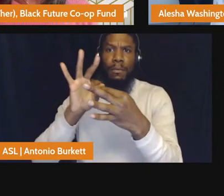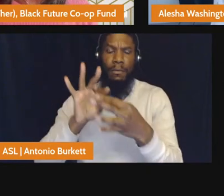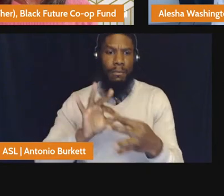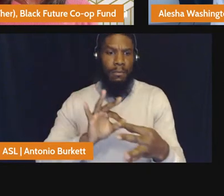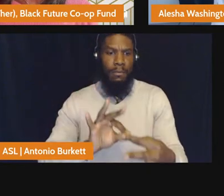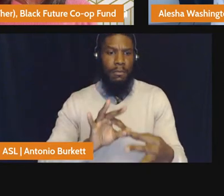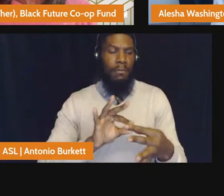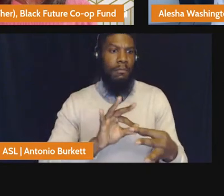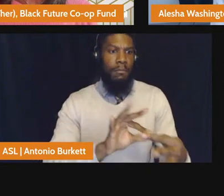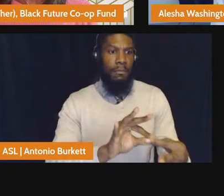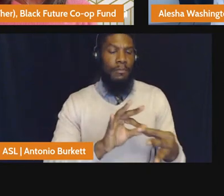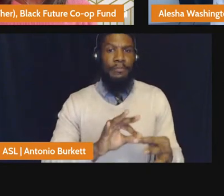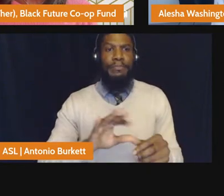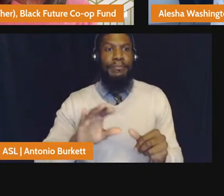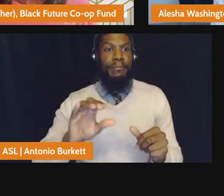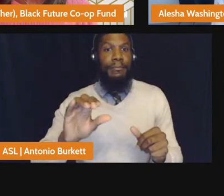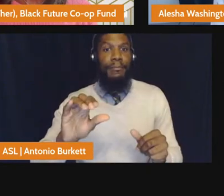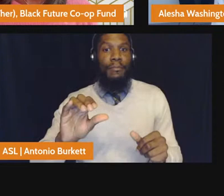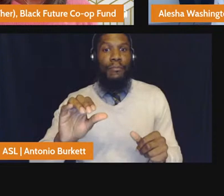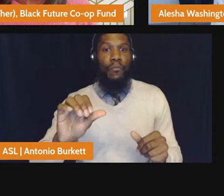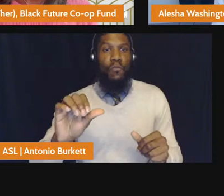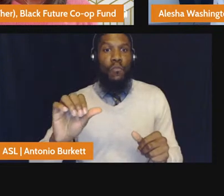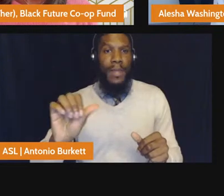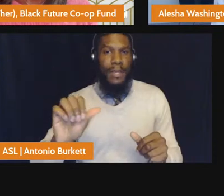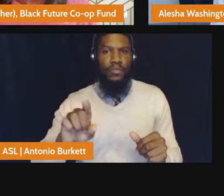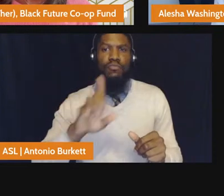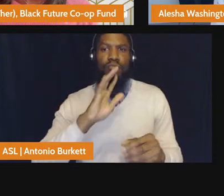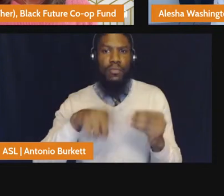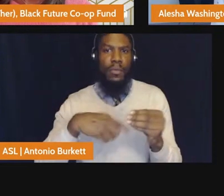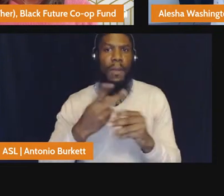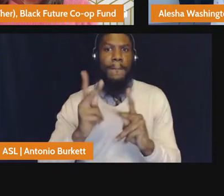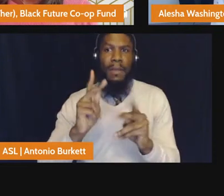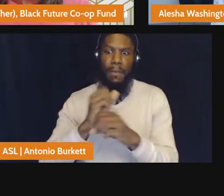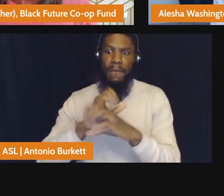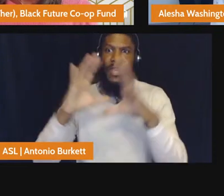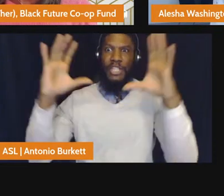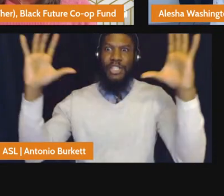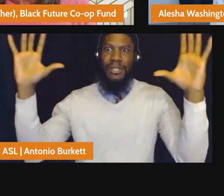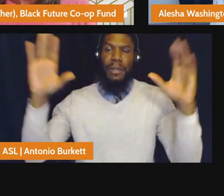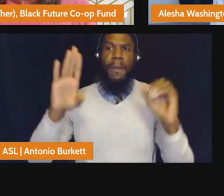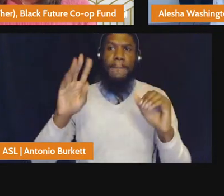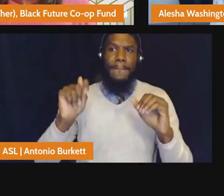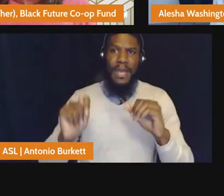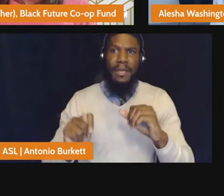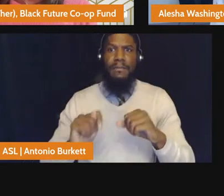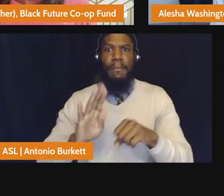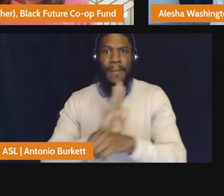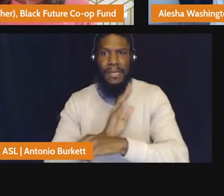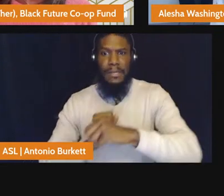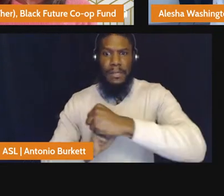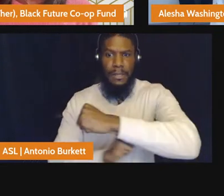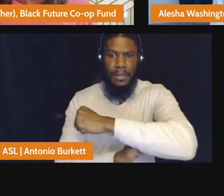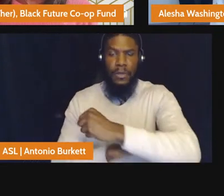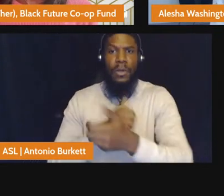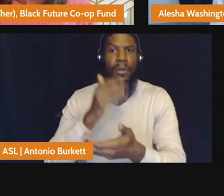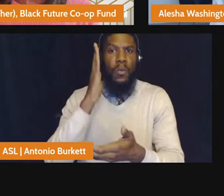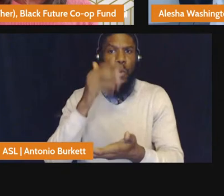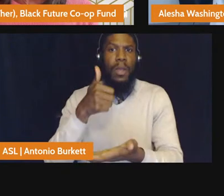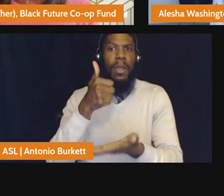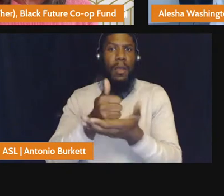like people who are really, really great at the vision, but the infrastructure won't help them grow, you can't know